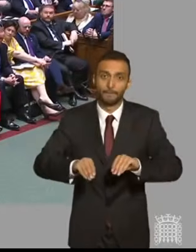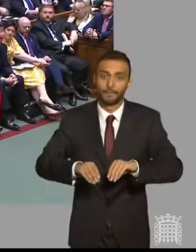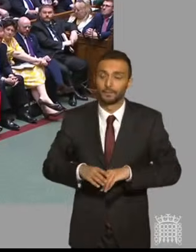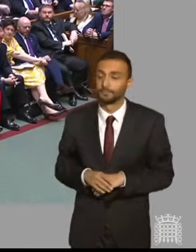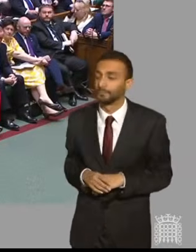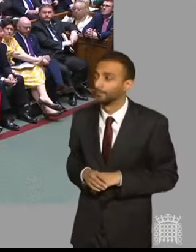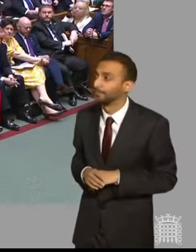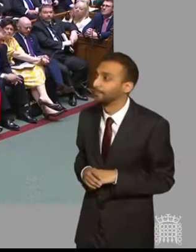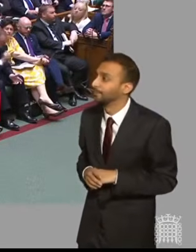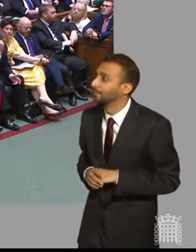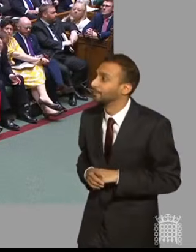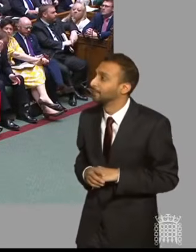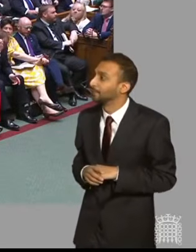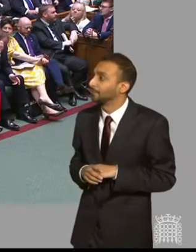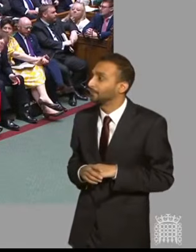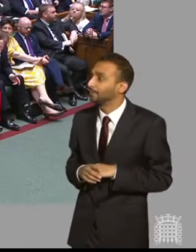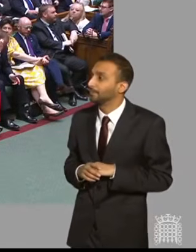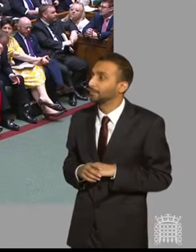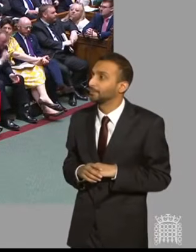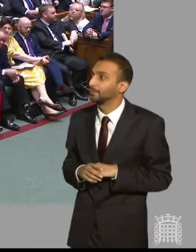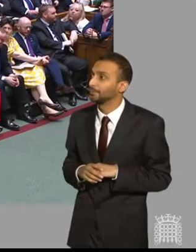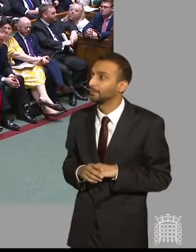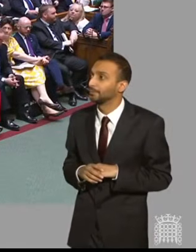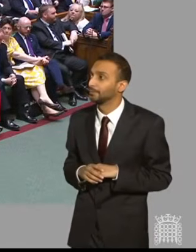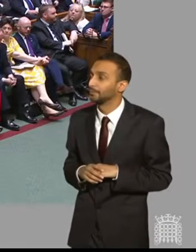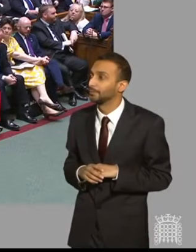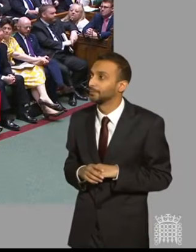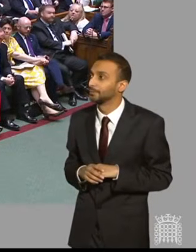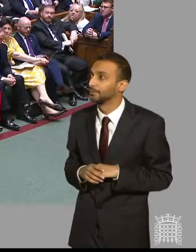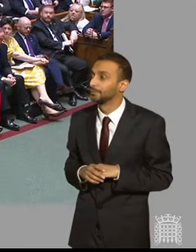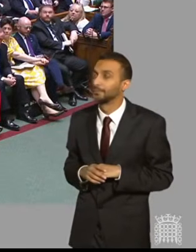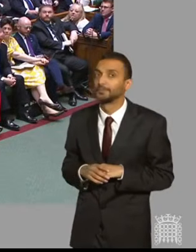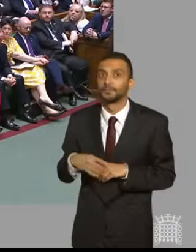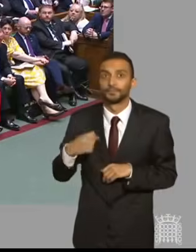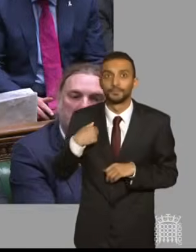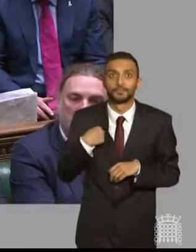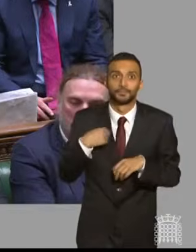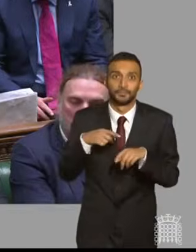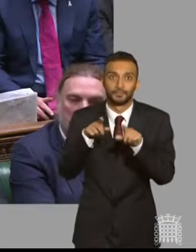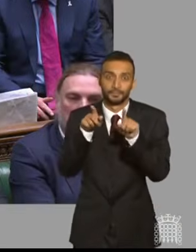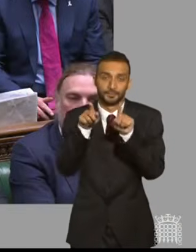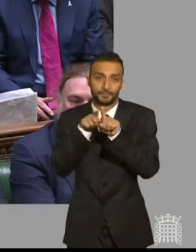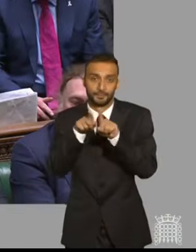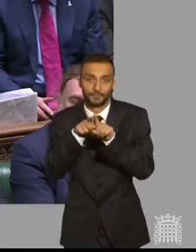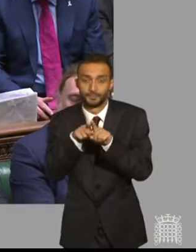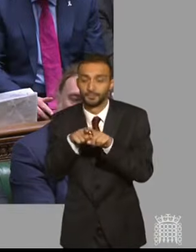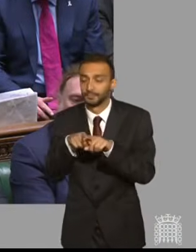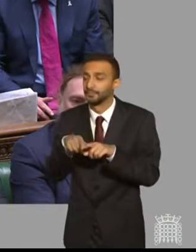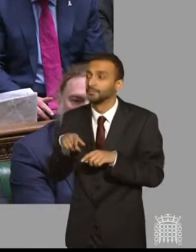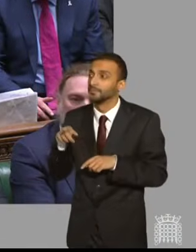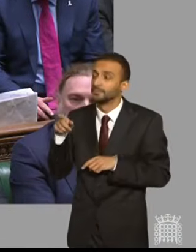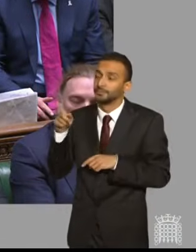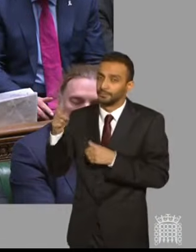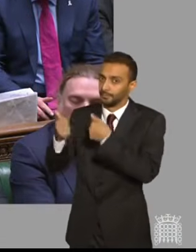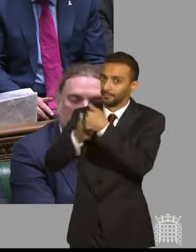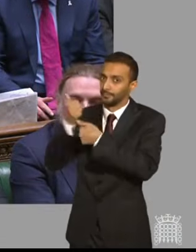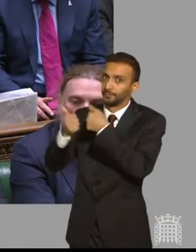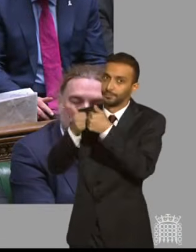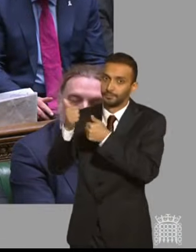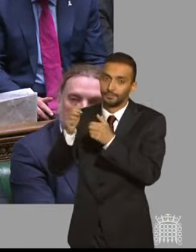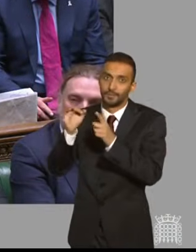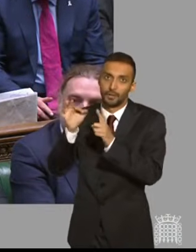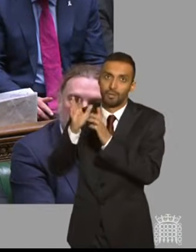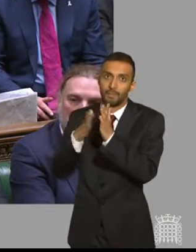of the Prime Minister and the Leader of the Opposition in relation to the heroic bravery of Alexei Navalny. We all must continue to